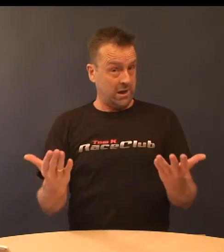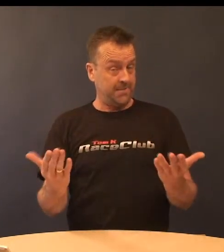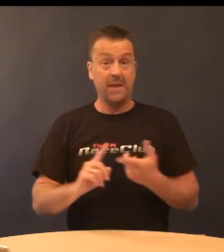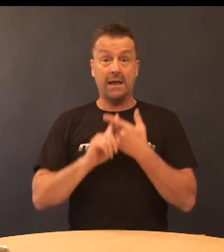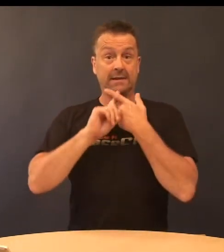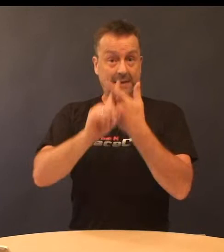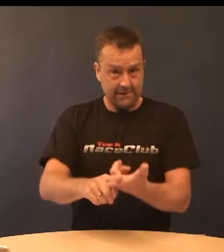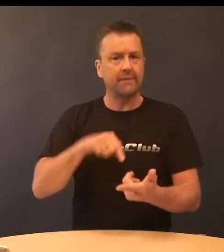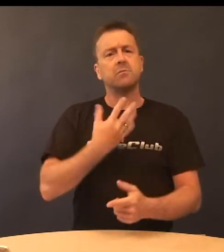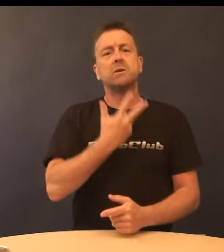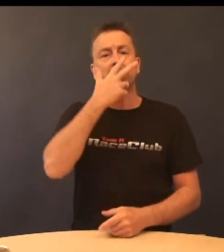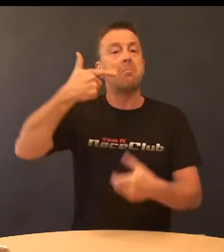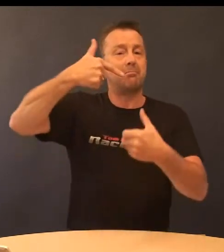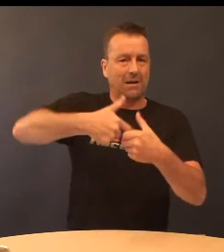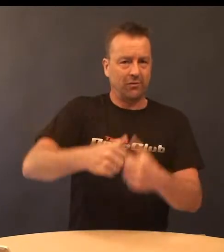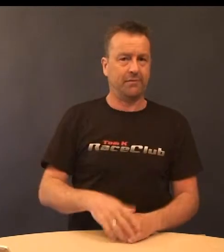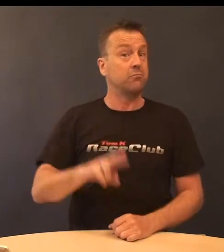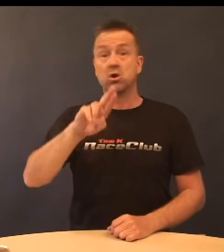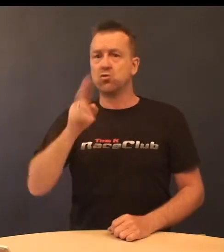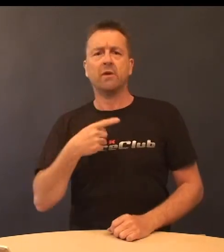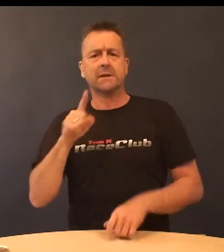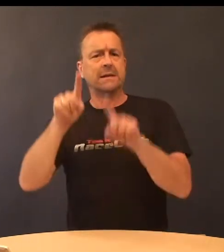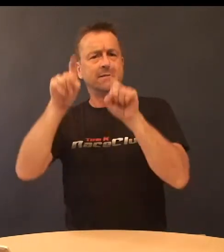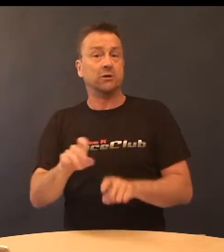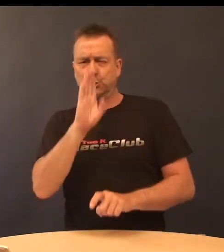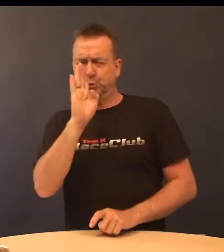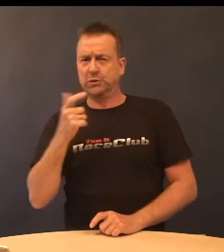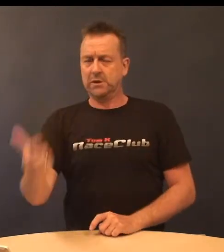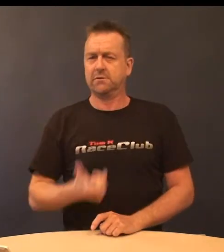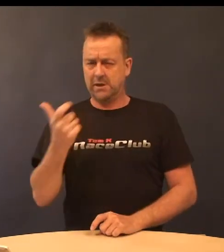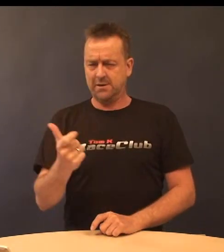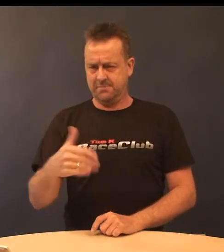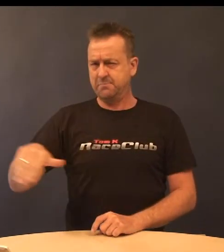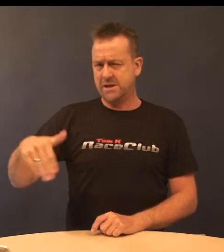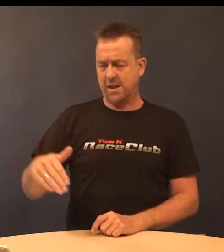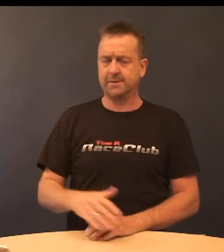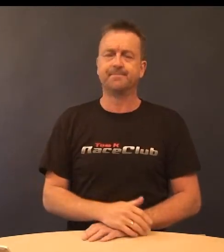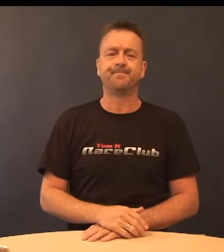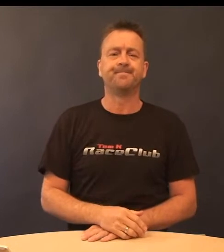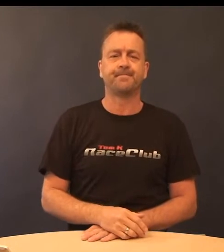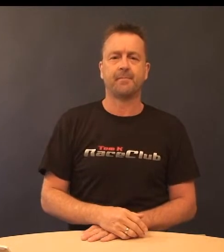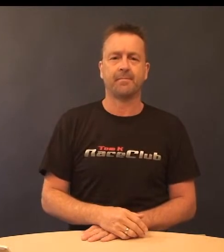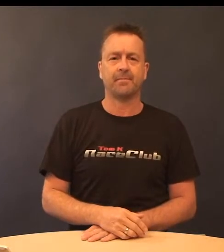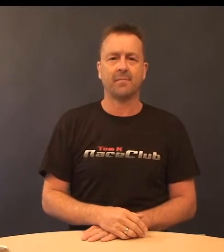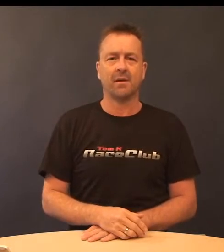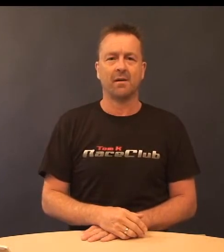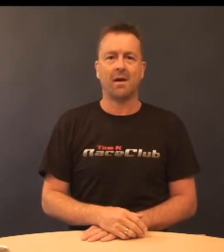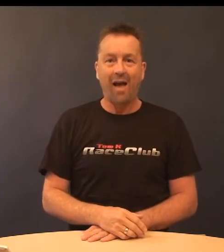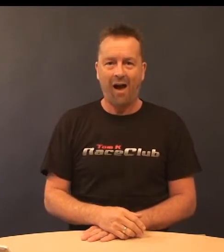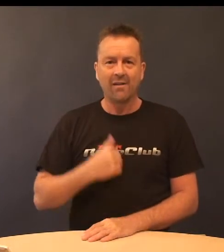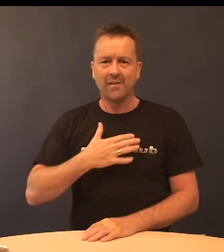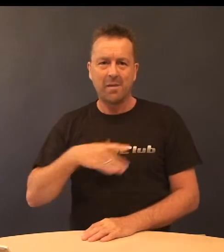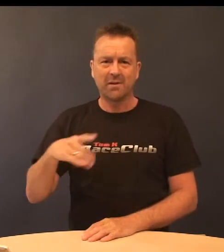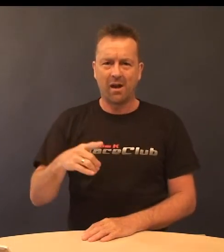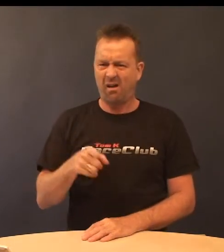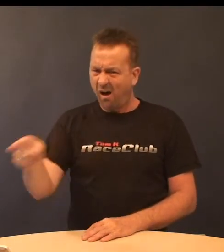Okay, next time we'll be looking at the fuel. Now we're going to test the latest Michelin tyre. Green light, Pascal. Let's go, Fred. You've